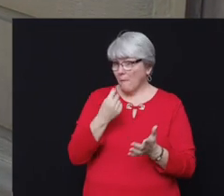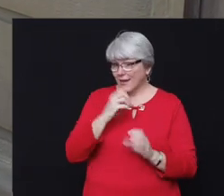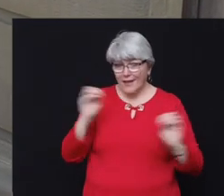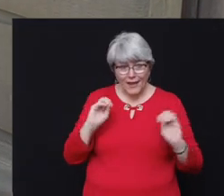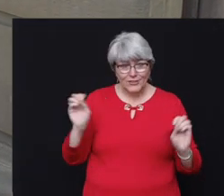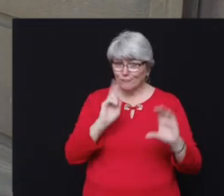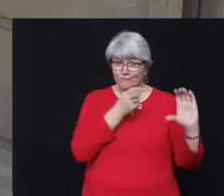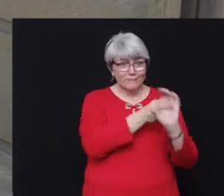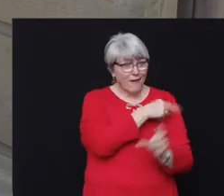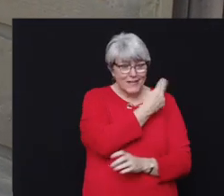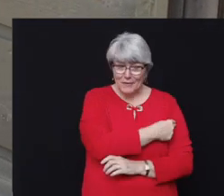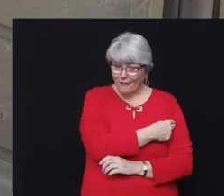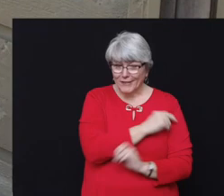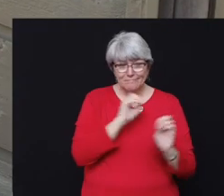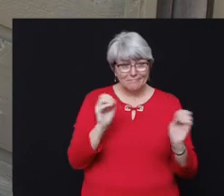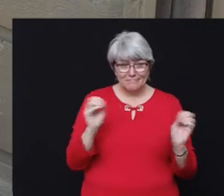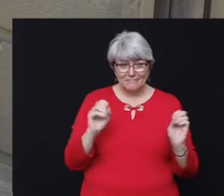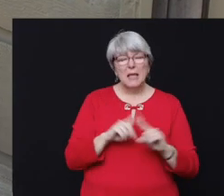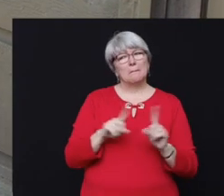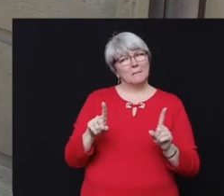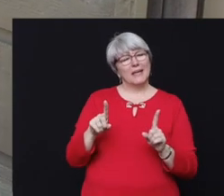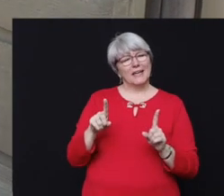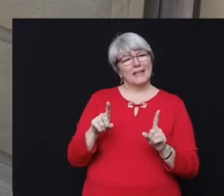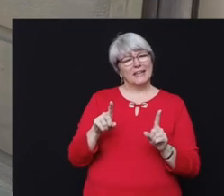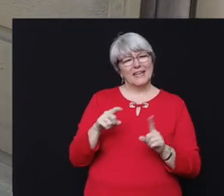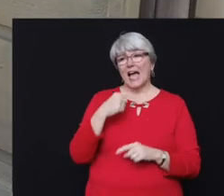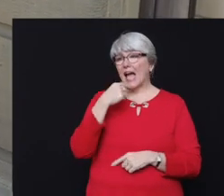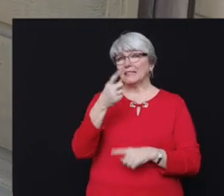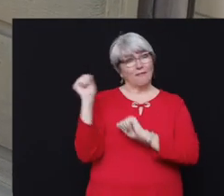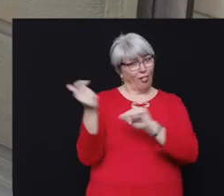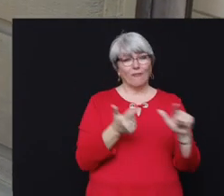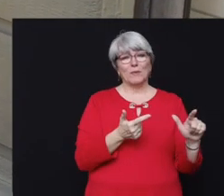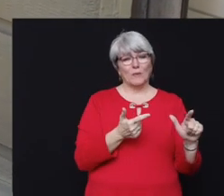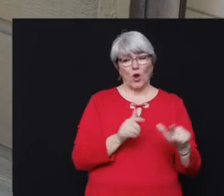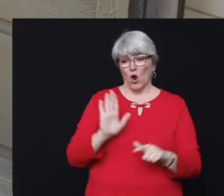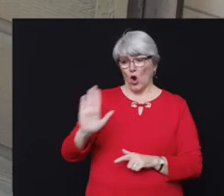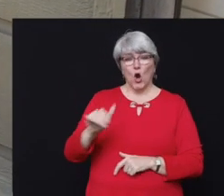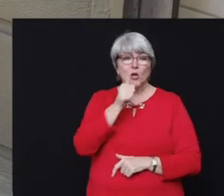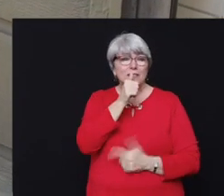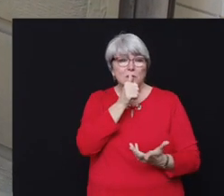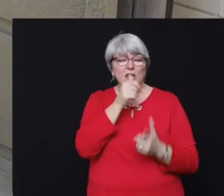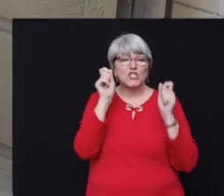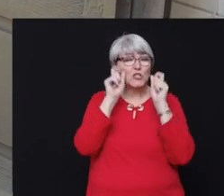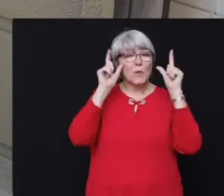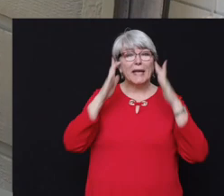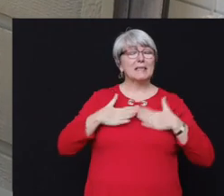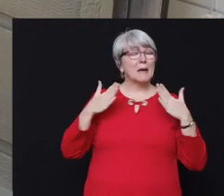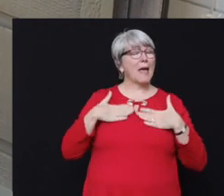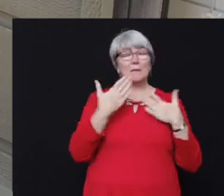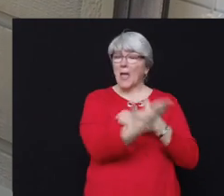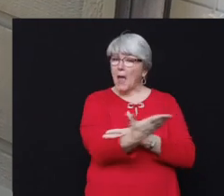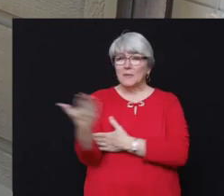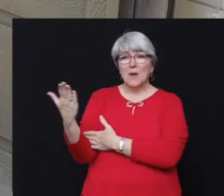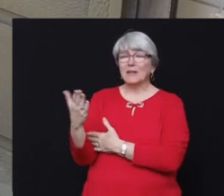no hospitals. But I tell everybody, her secret is she wakes up happy every morning.